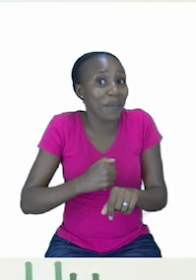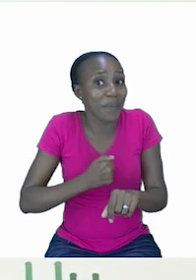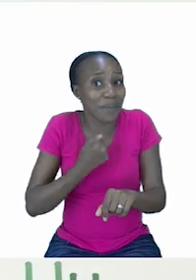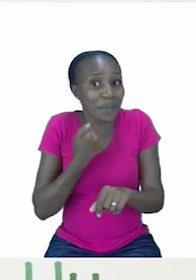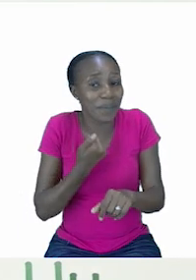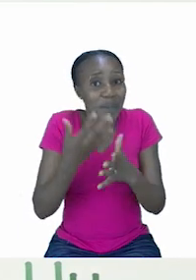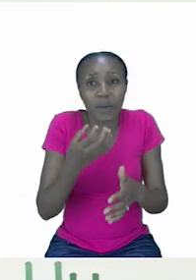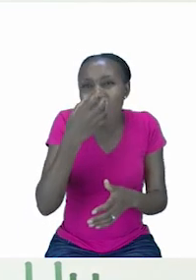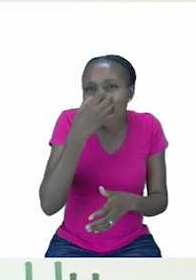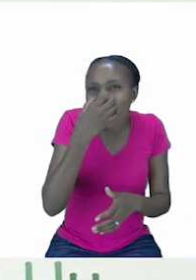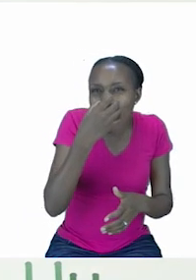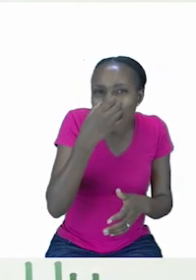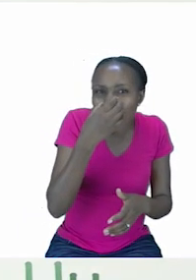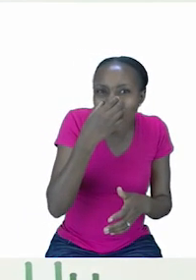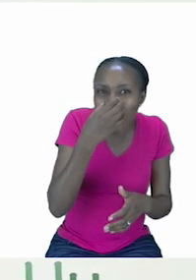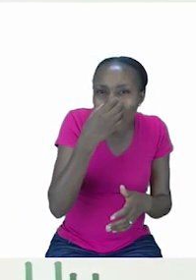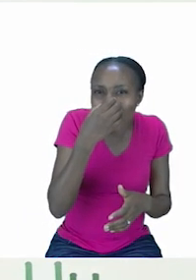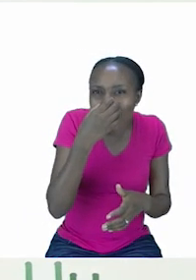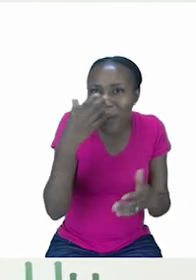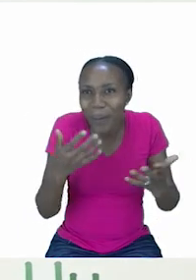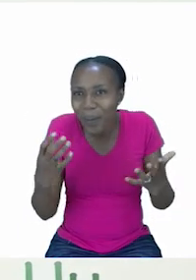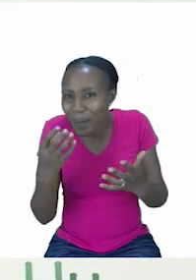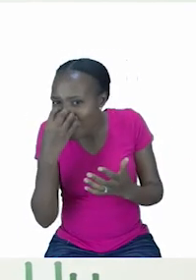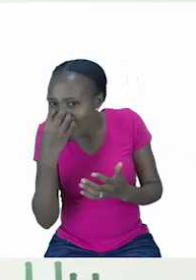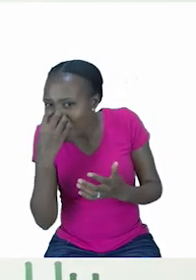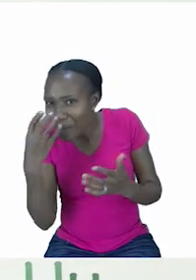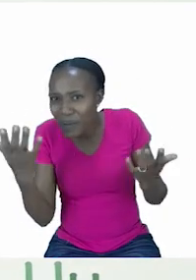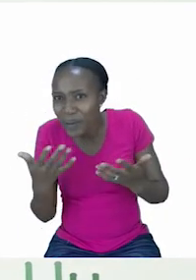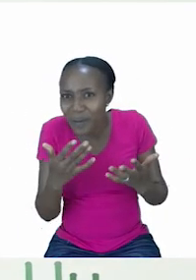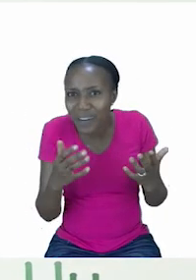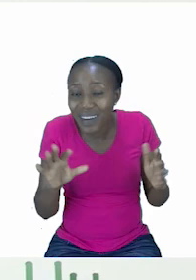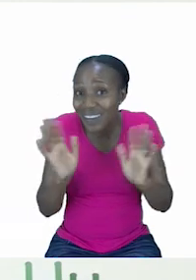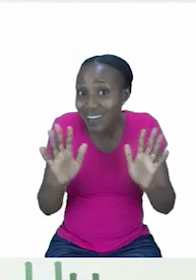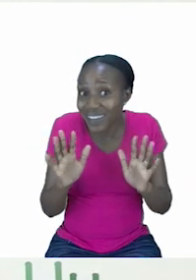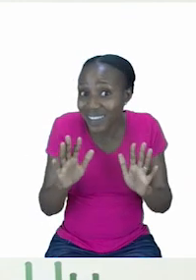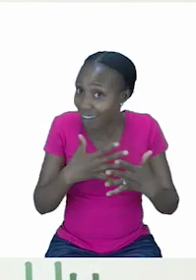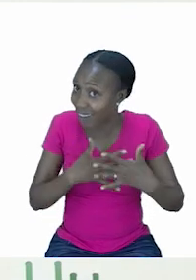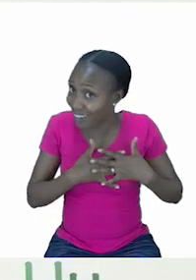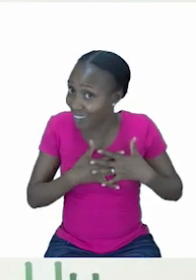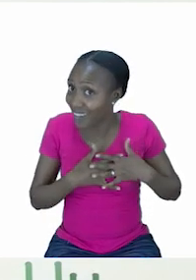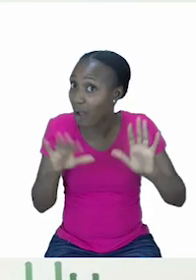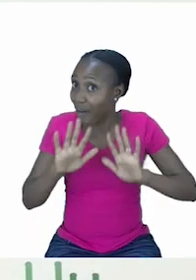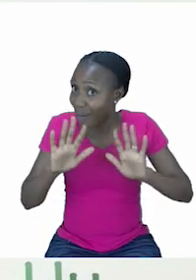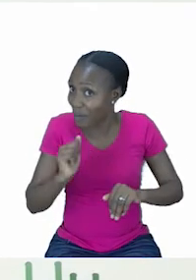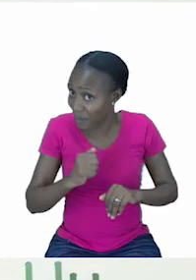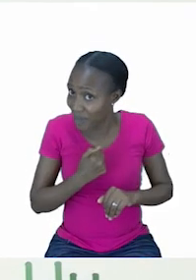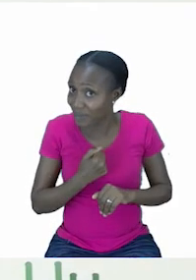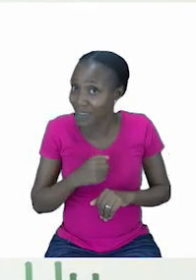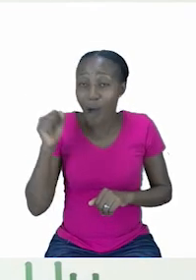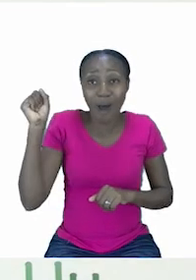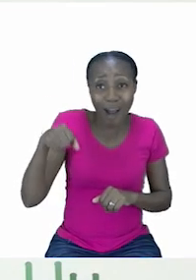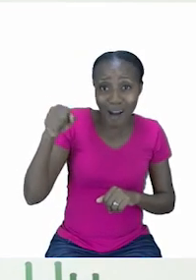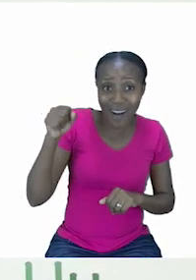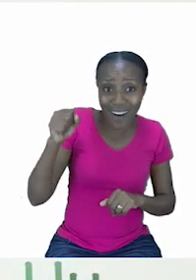Sashi. Sashi! Hi, Sashi. Do you like my picture?